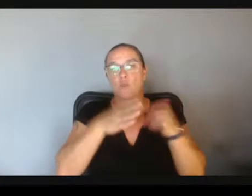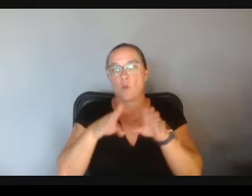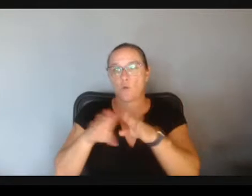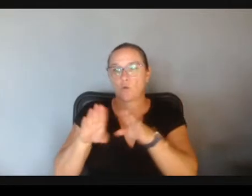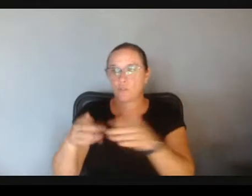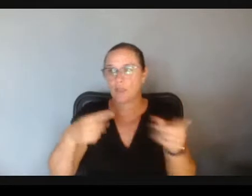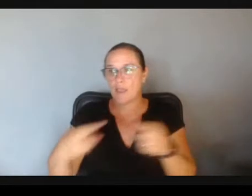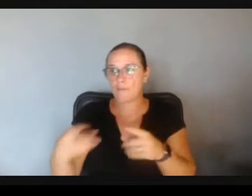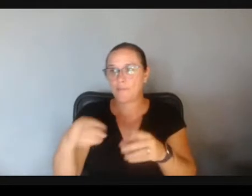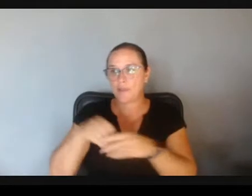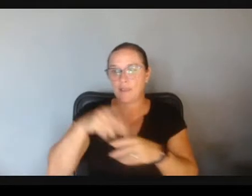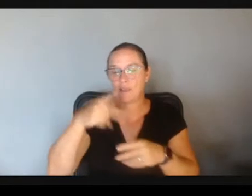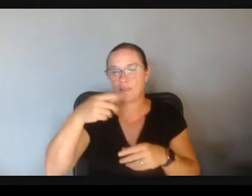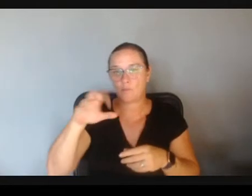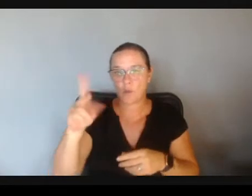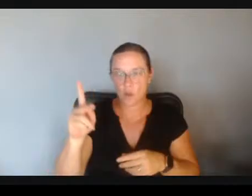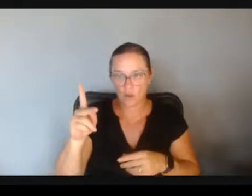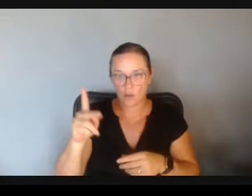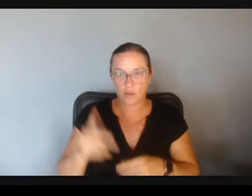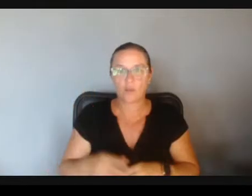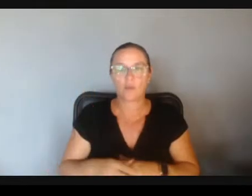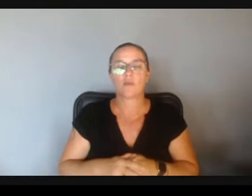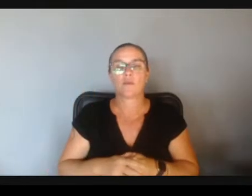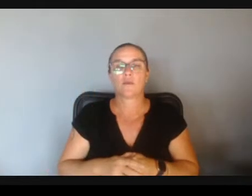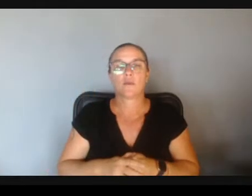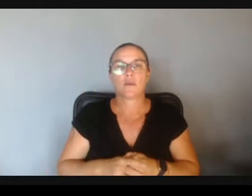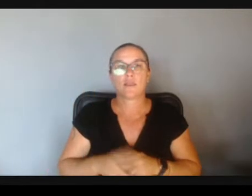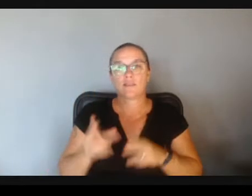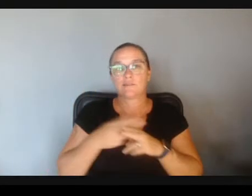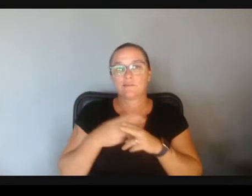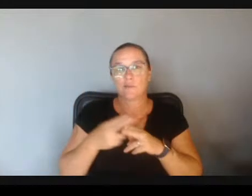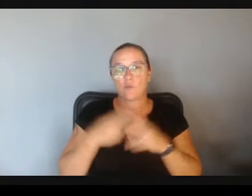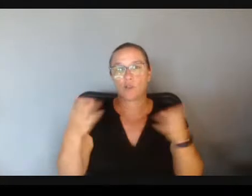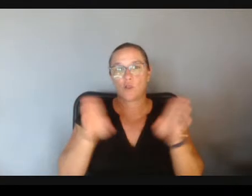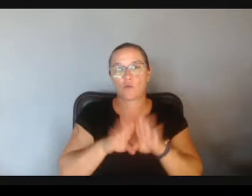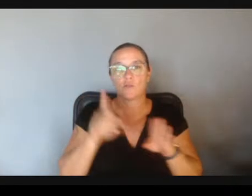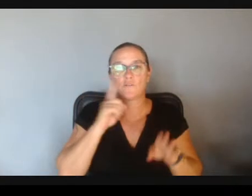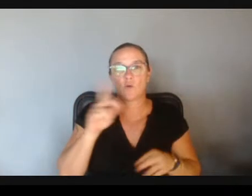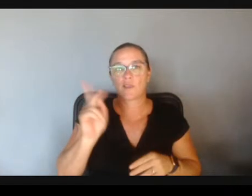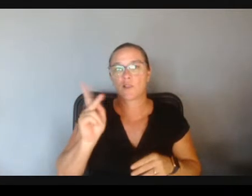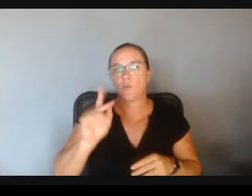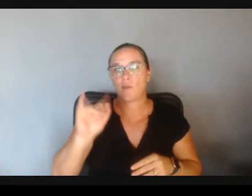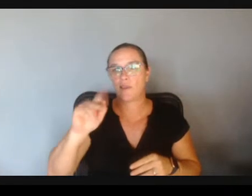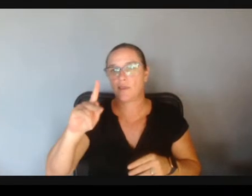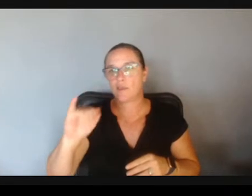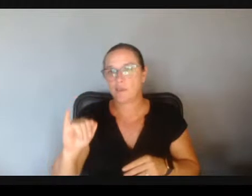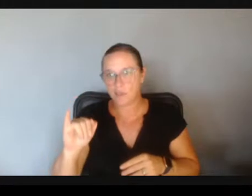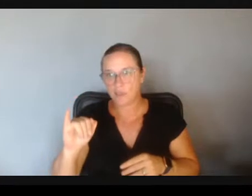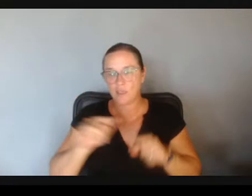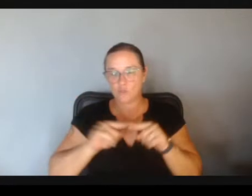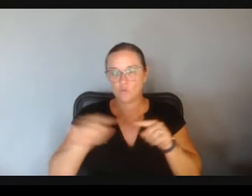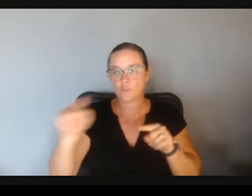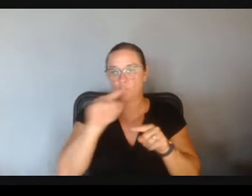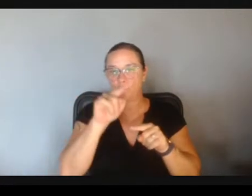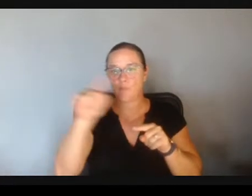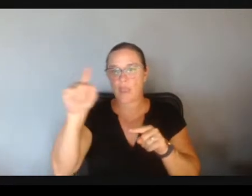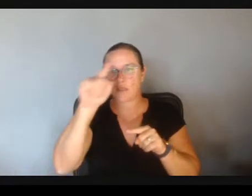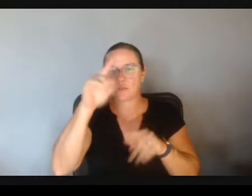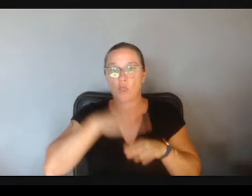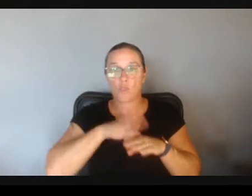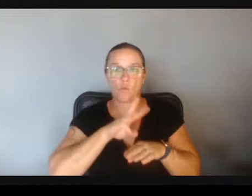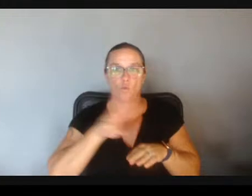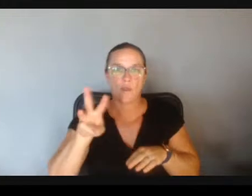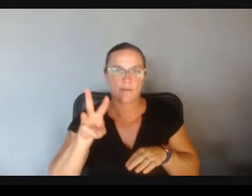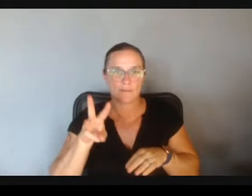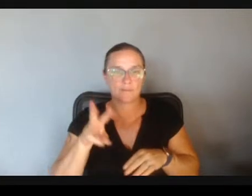park. Temporary closure of Kīlauea Iki Trail Western Switchbacks. The Western Switchbacks of